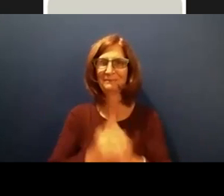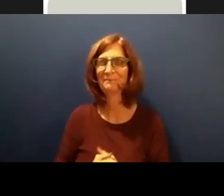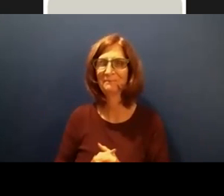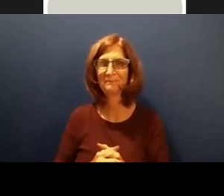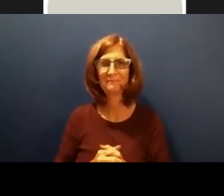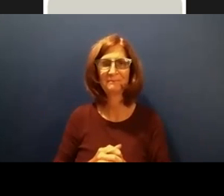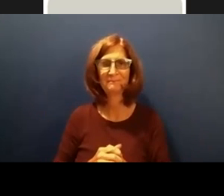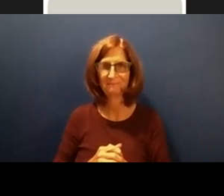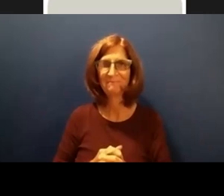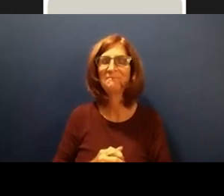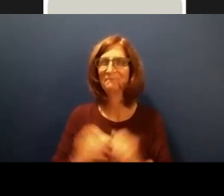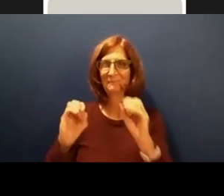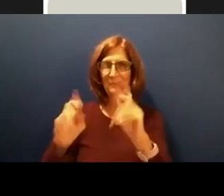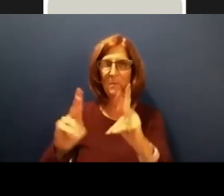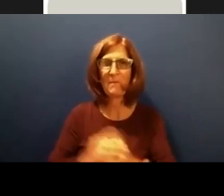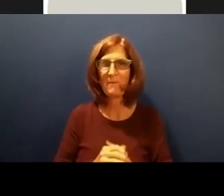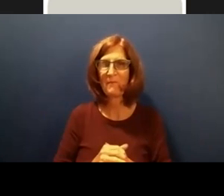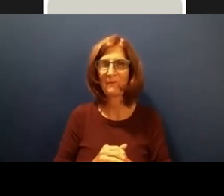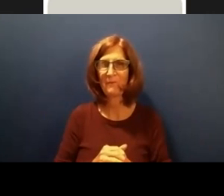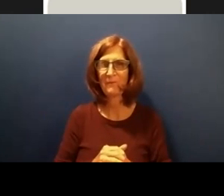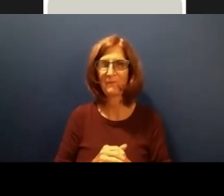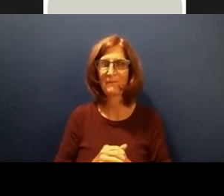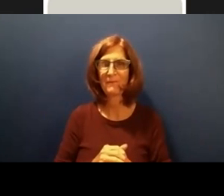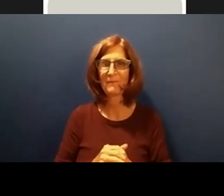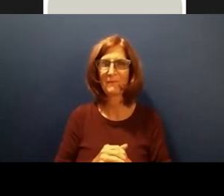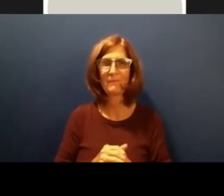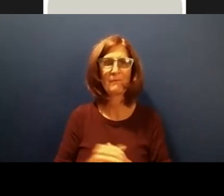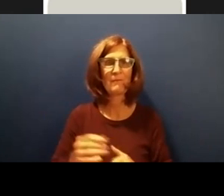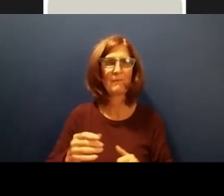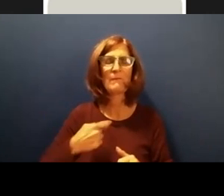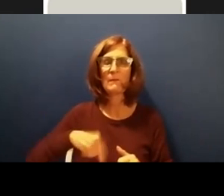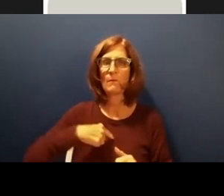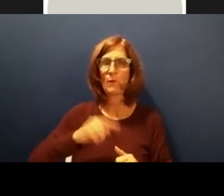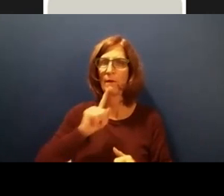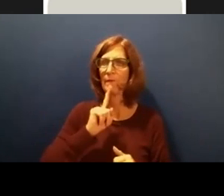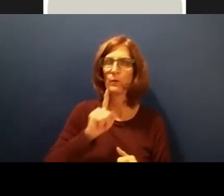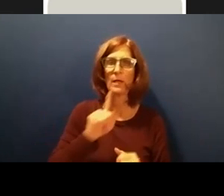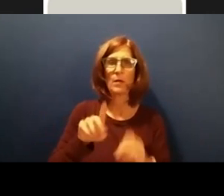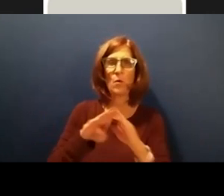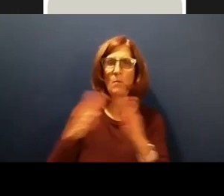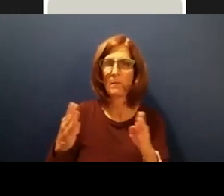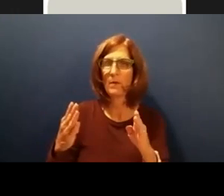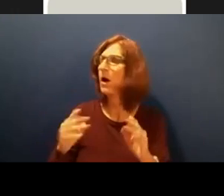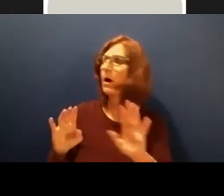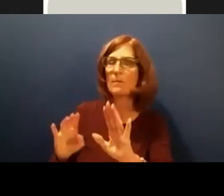Thank you. Thank you. Are very open about our team and the people who have.